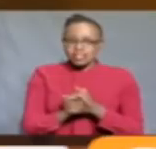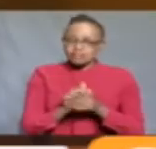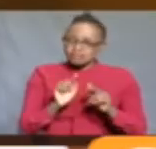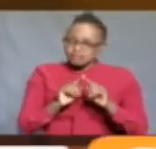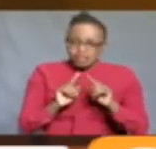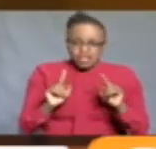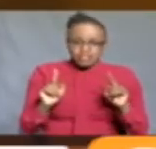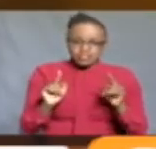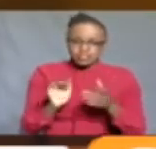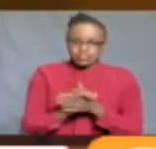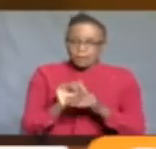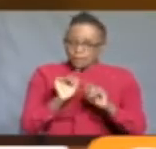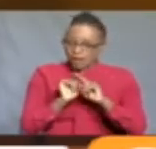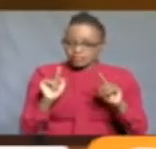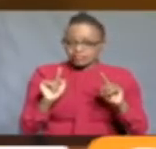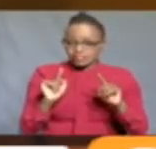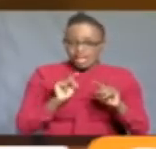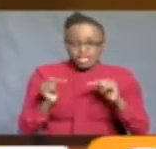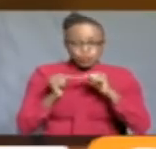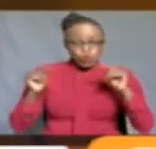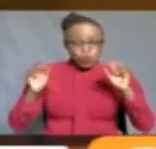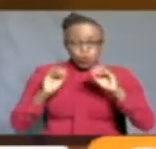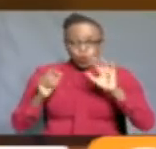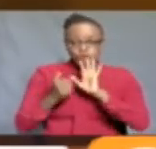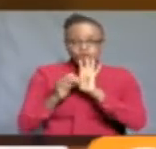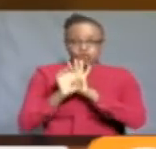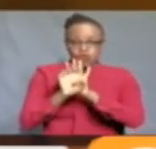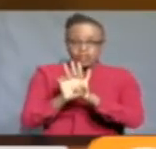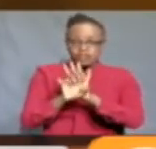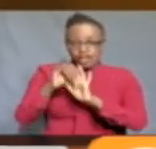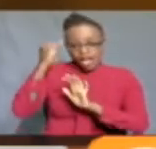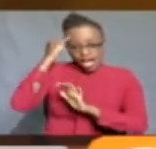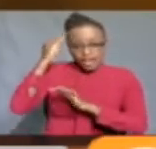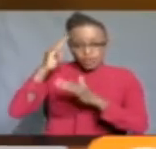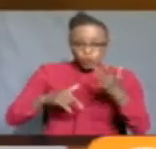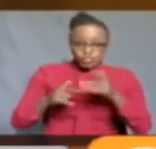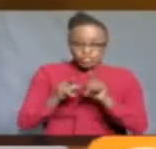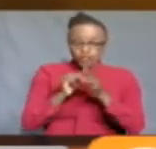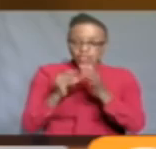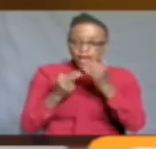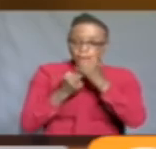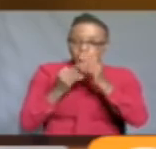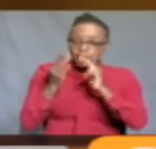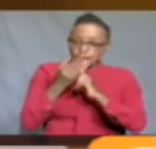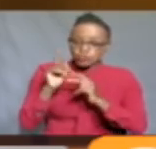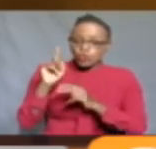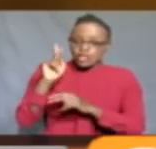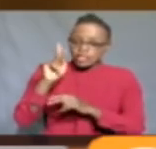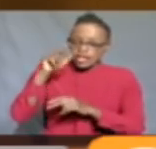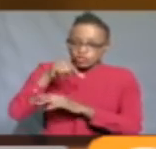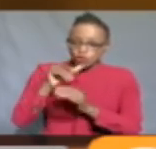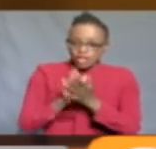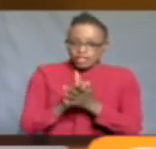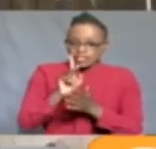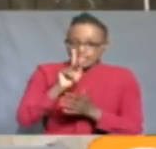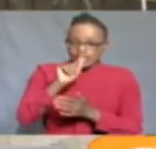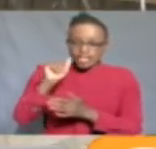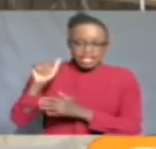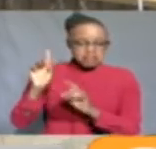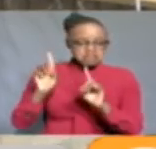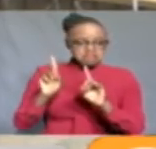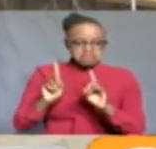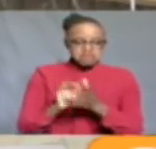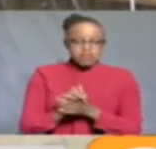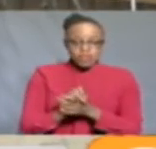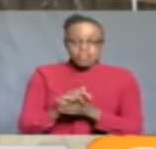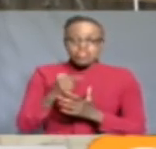Otherwise, we would not be opposing, for example, the idea of, you know, the partnership between KQ and KAA. The union